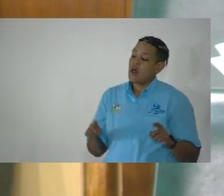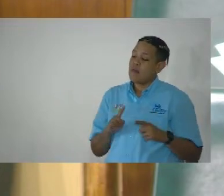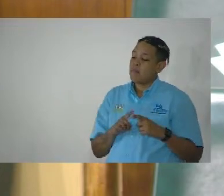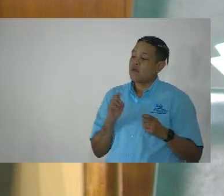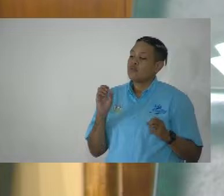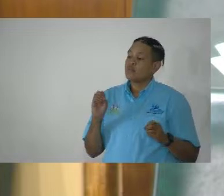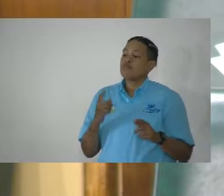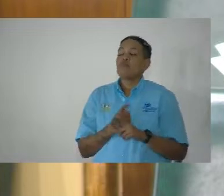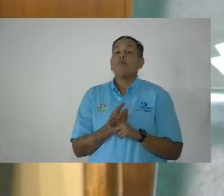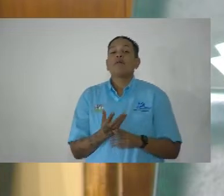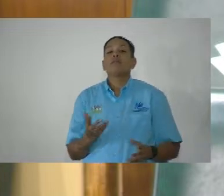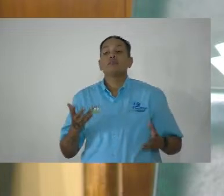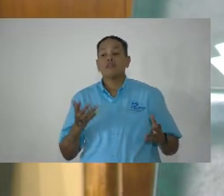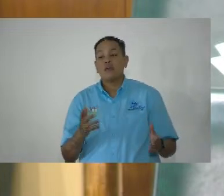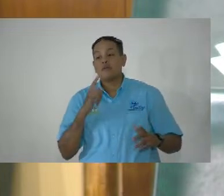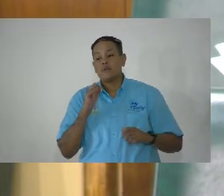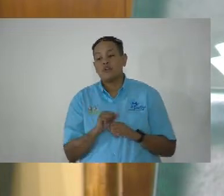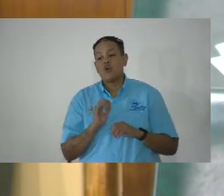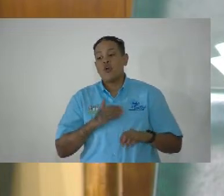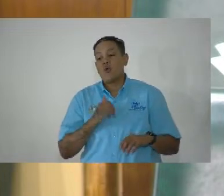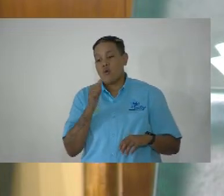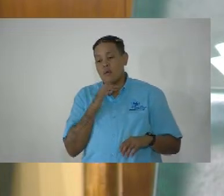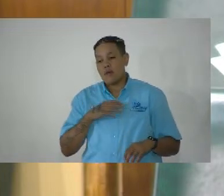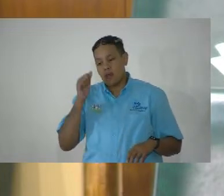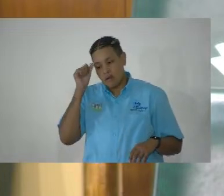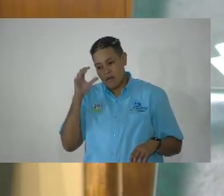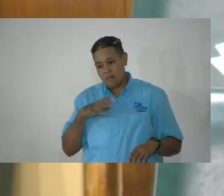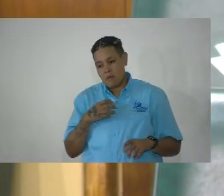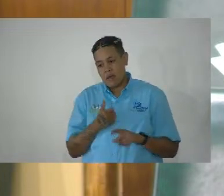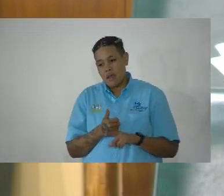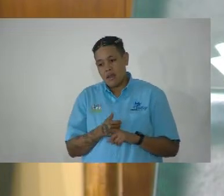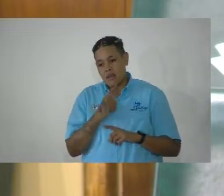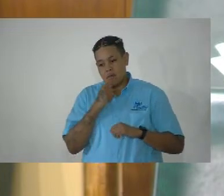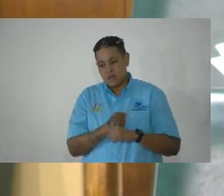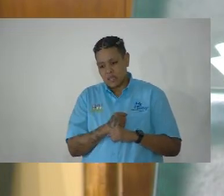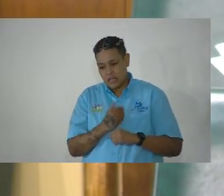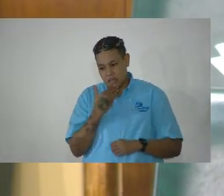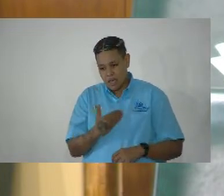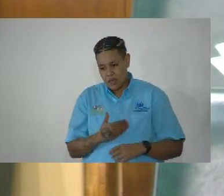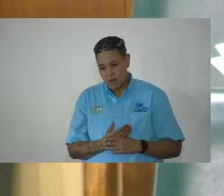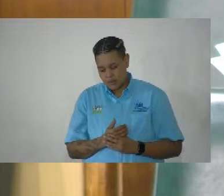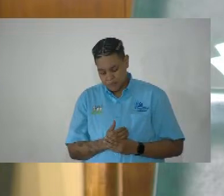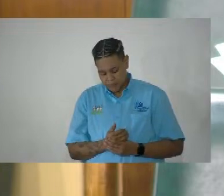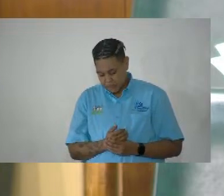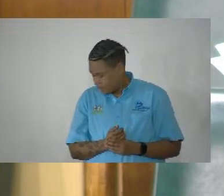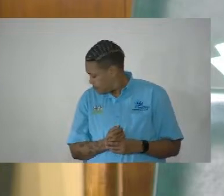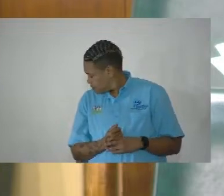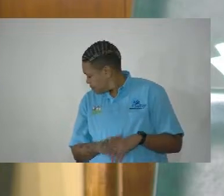proper things in place to make sure that our women and our men are protected. I thank you.